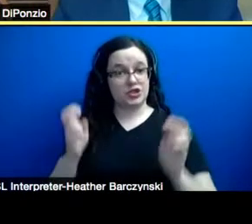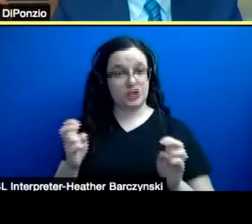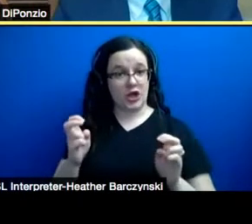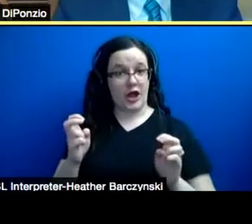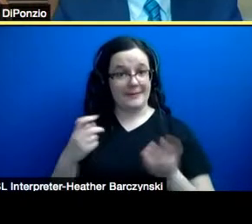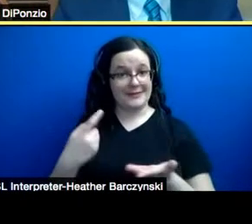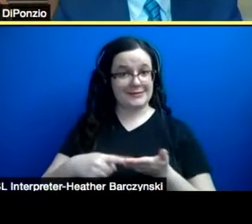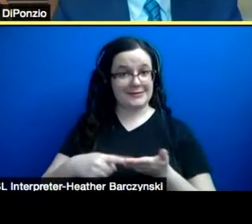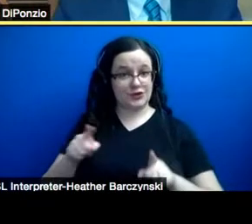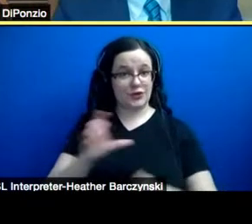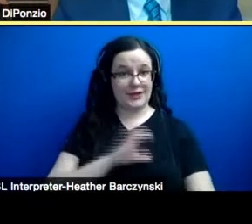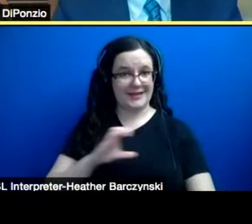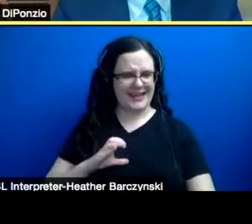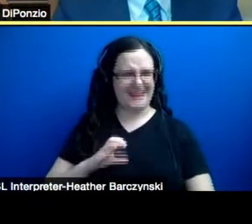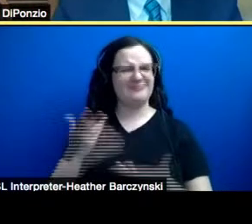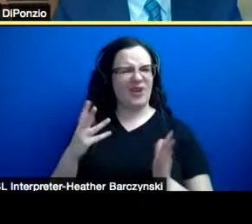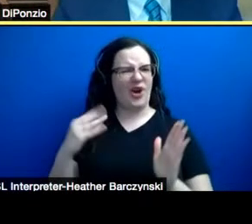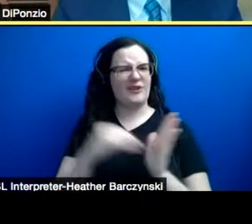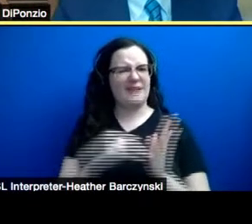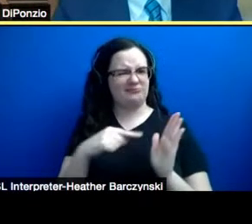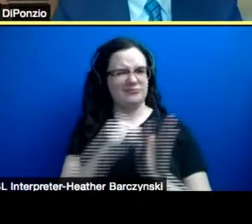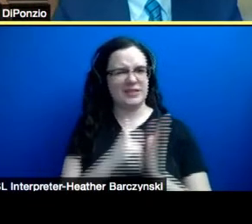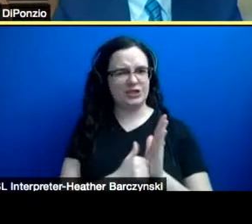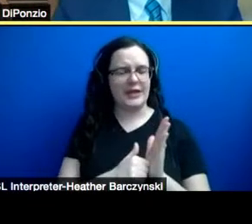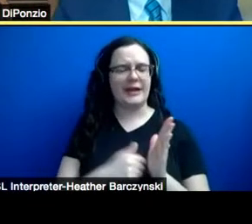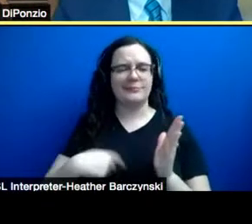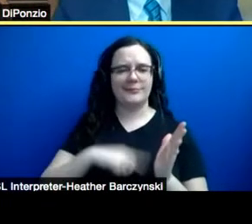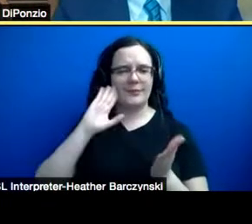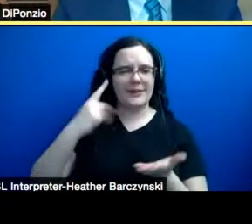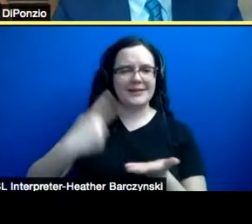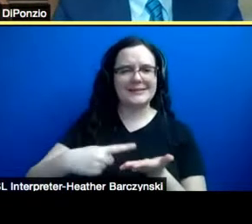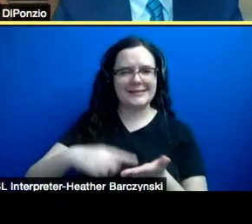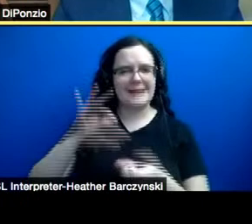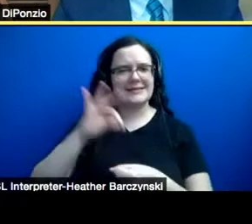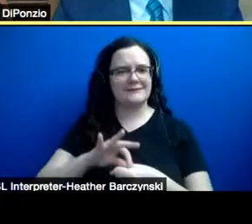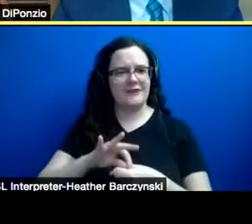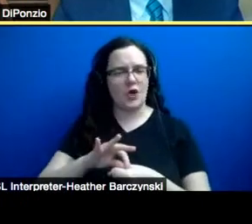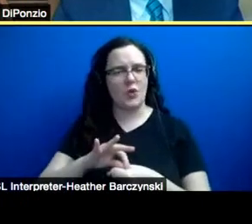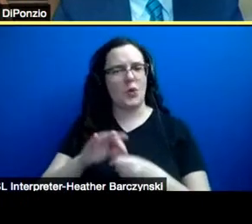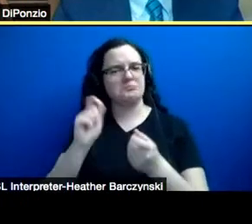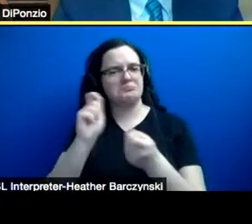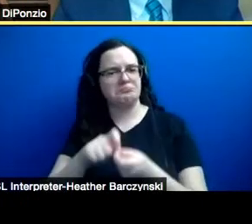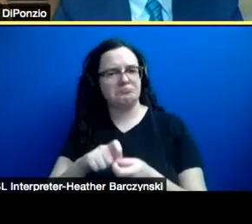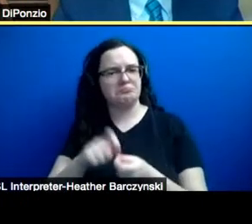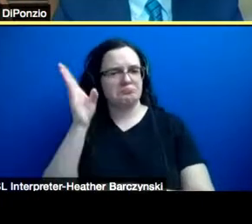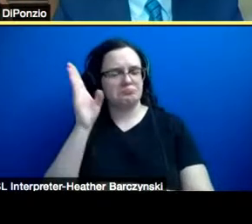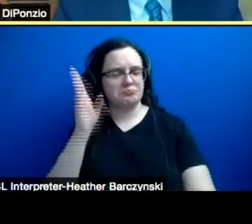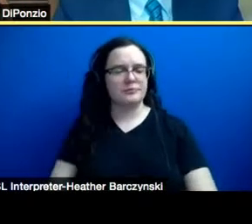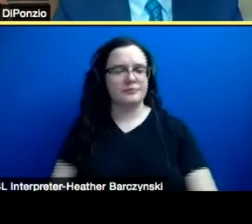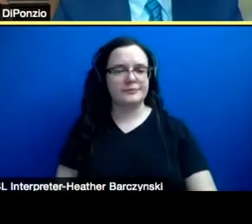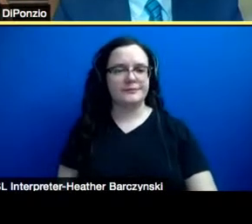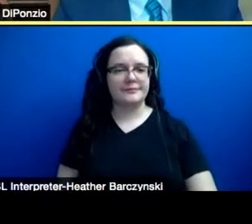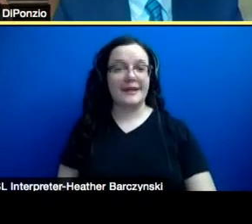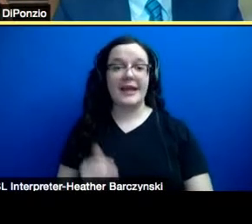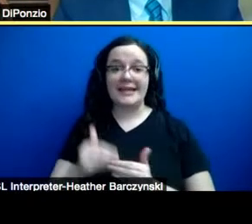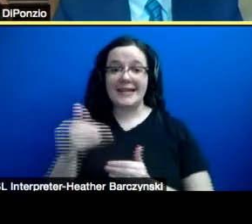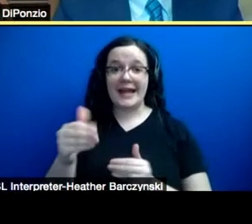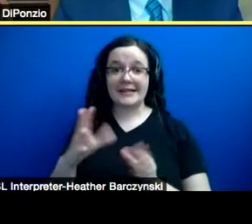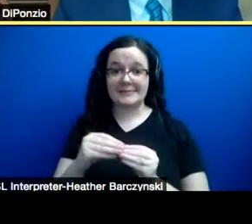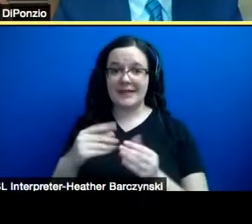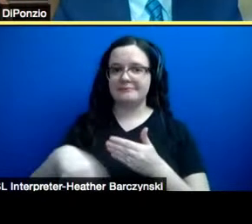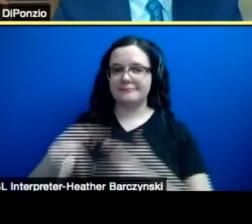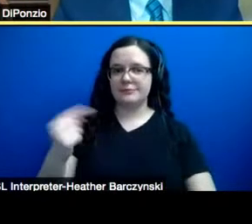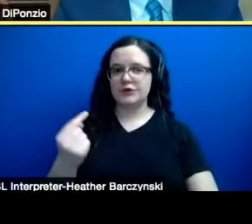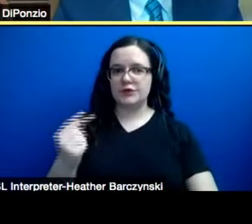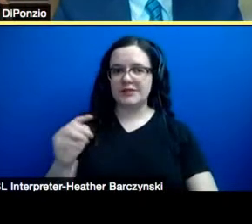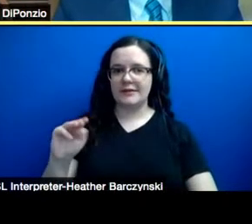on tonight's agenda and will be discussed and voted on and presented in further detail. Our next meeting will be held next Tuesday,